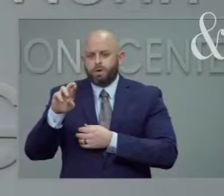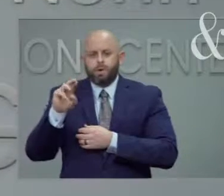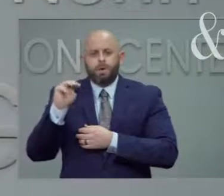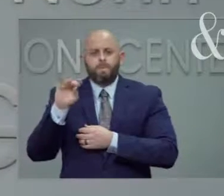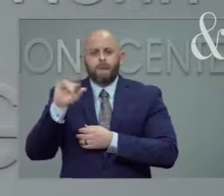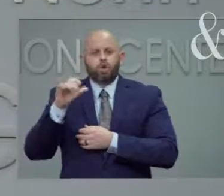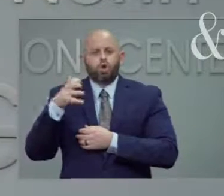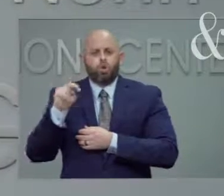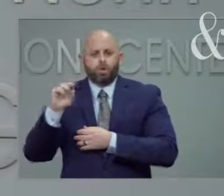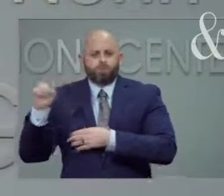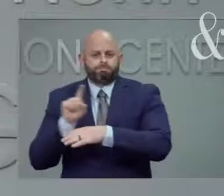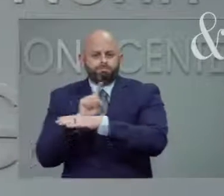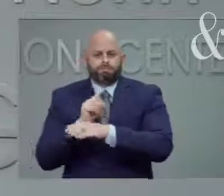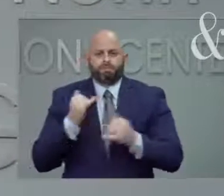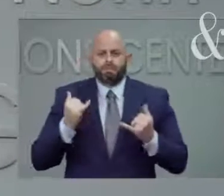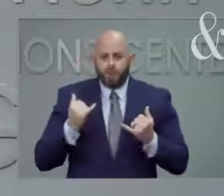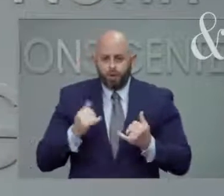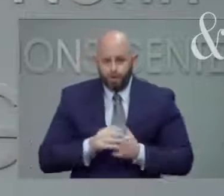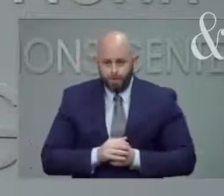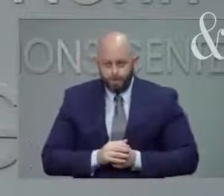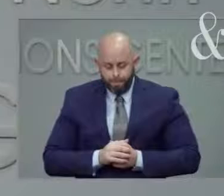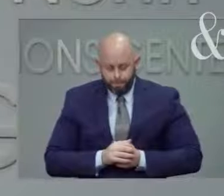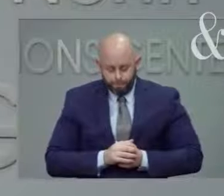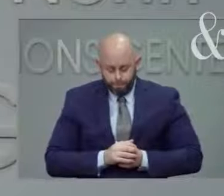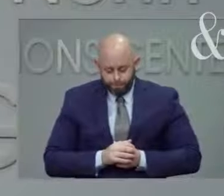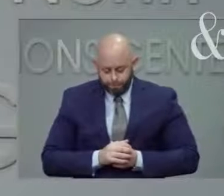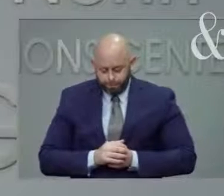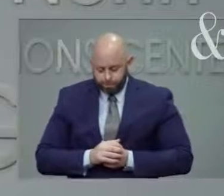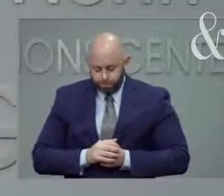Cohen. Dr. Cohen.